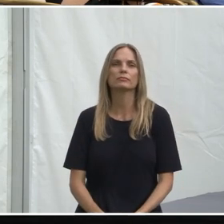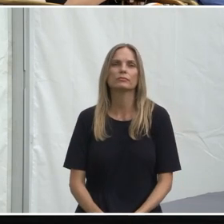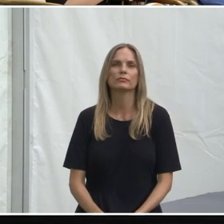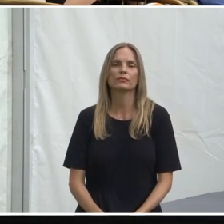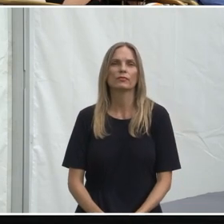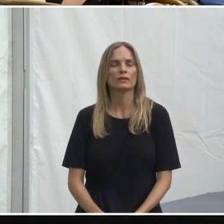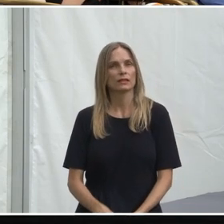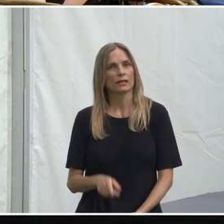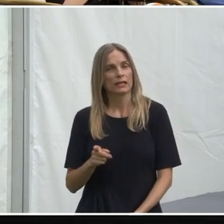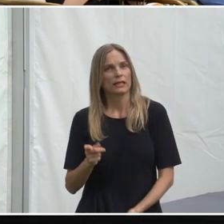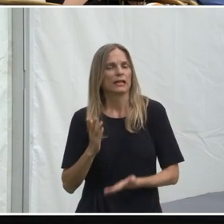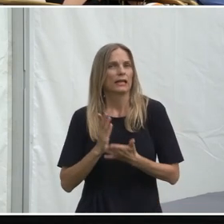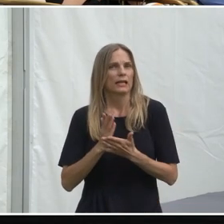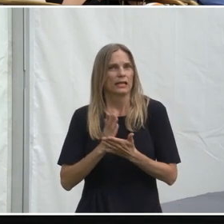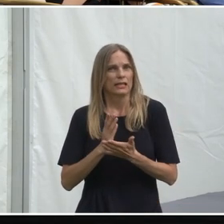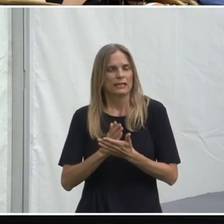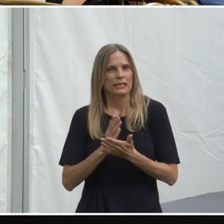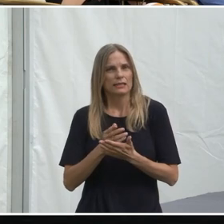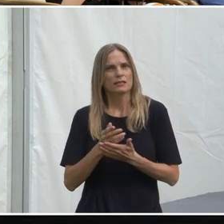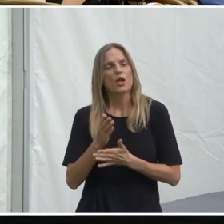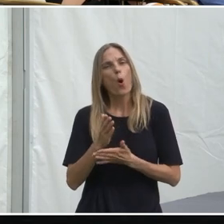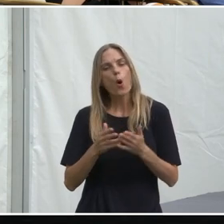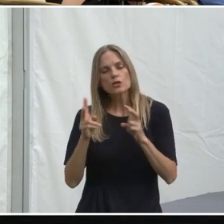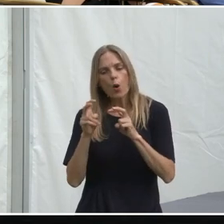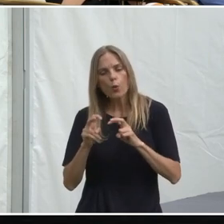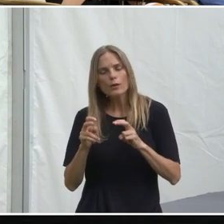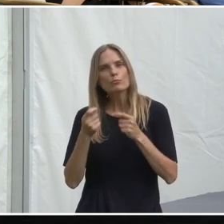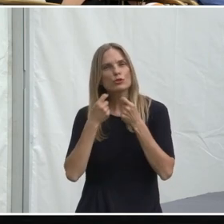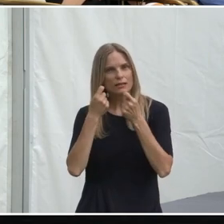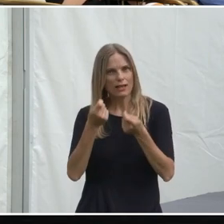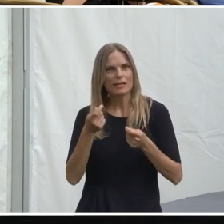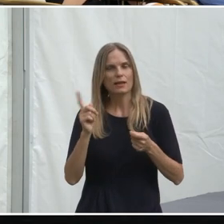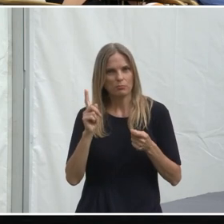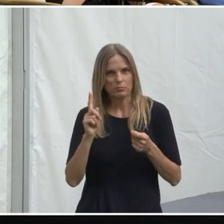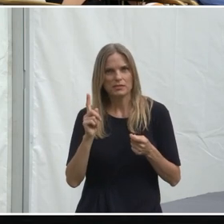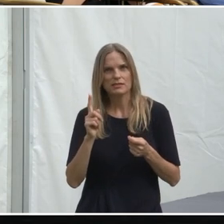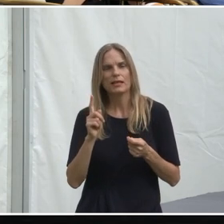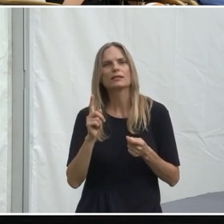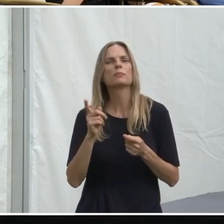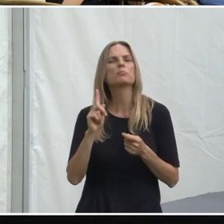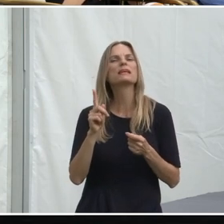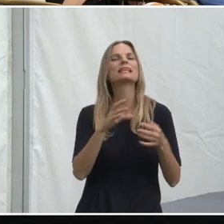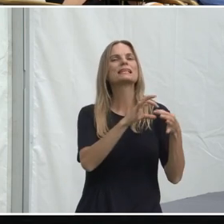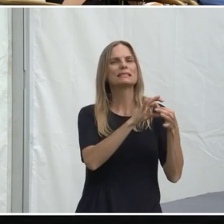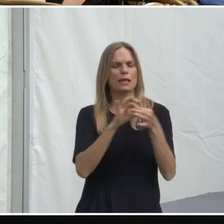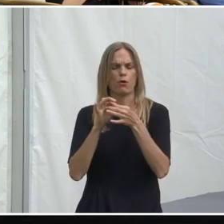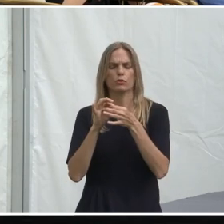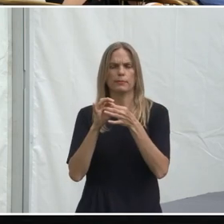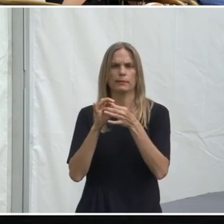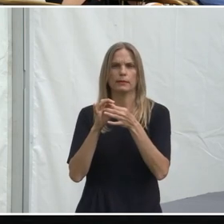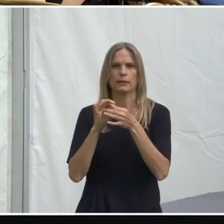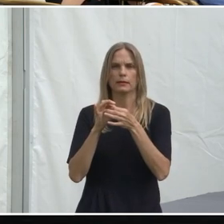I mean, there certainly is some evidence suggesting that we do see some correlation between